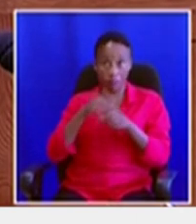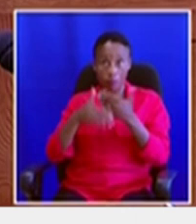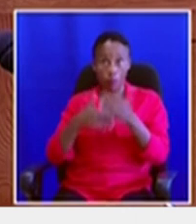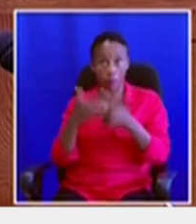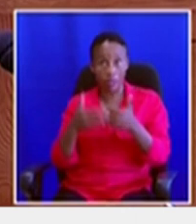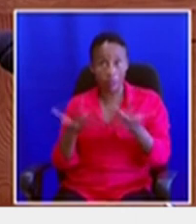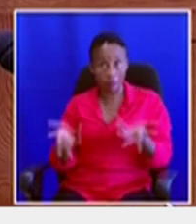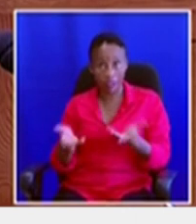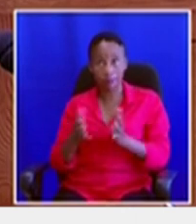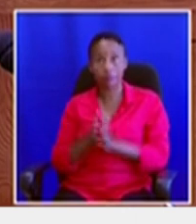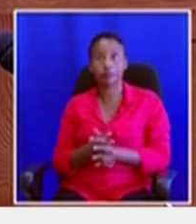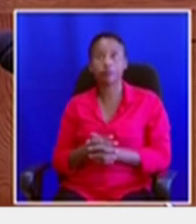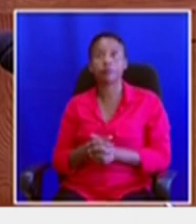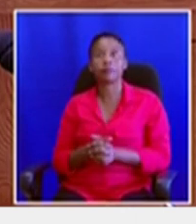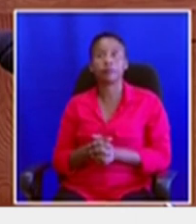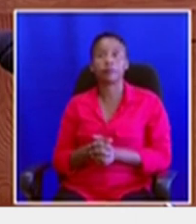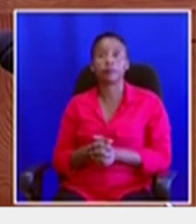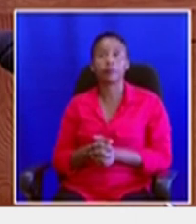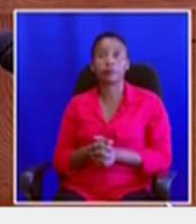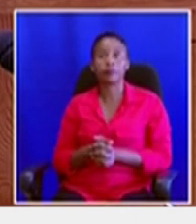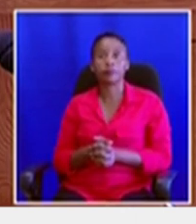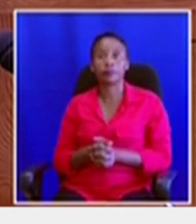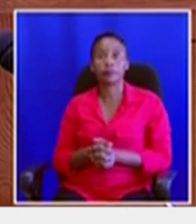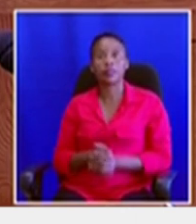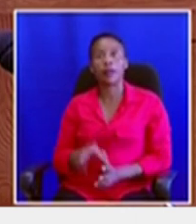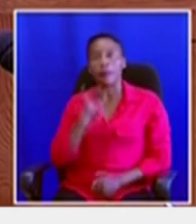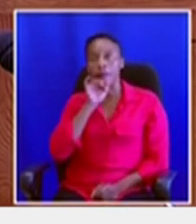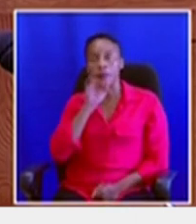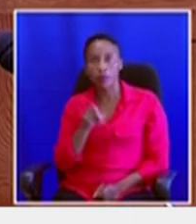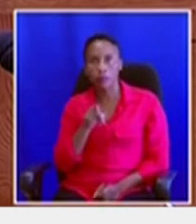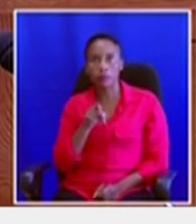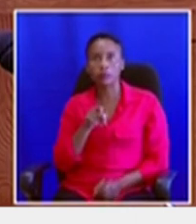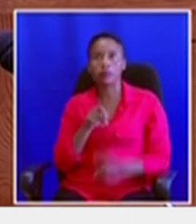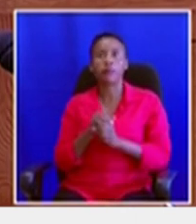not been progress, it is not because there's been a lack of will.